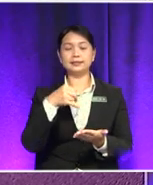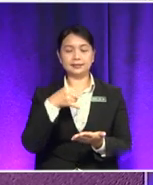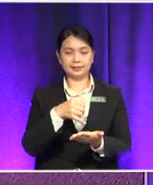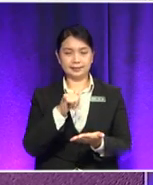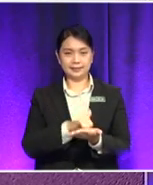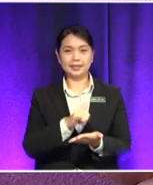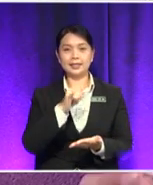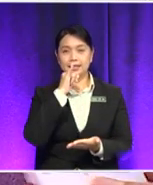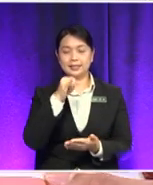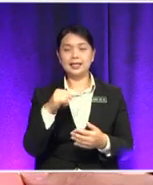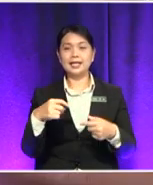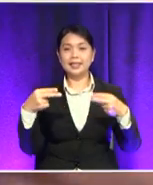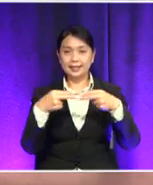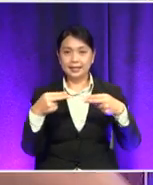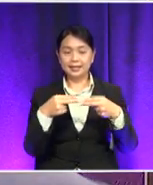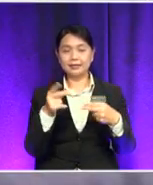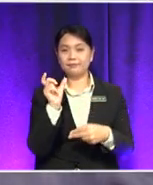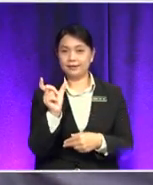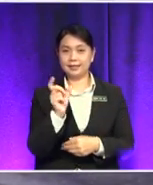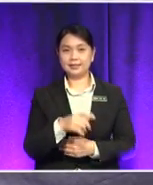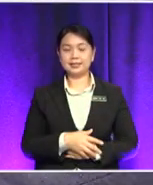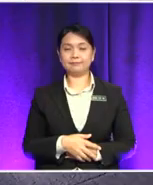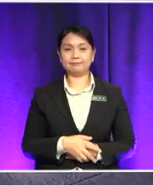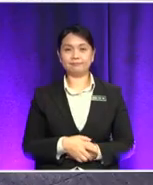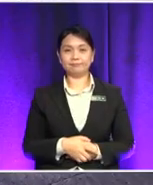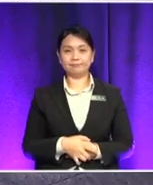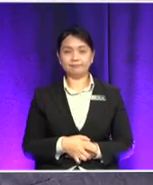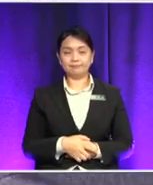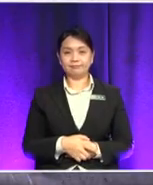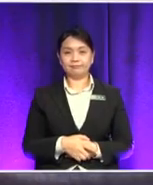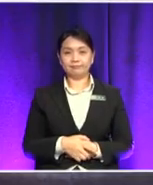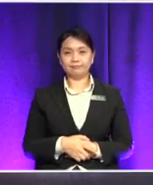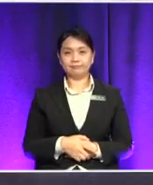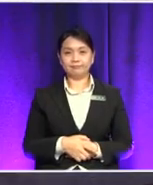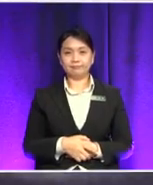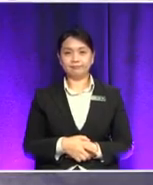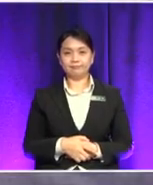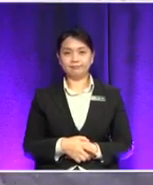Yes, good. Linking phrase. So may I paste it there? Yes.